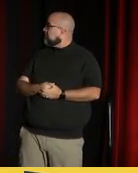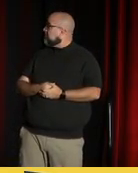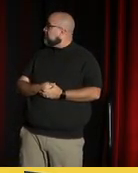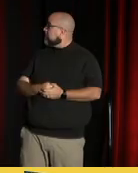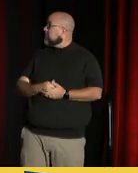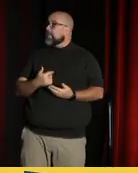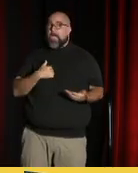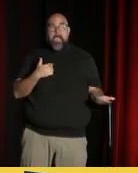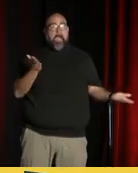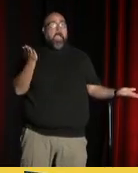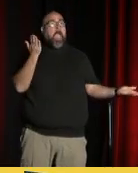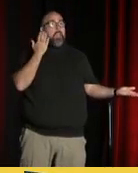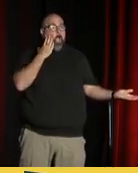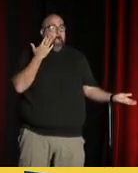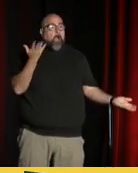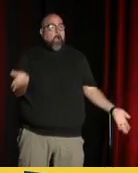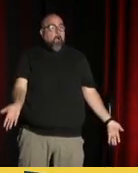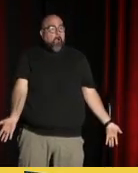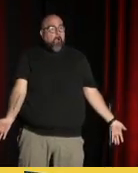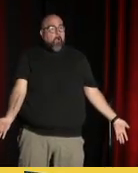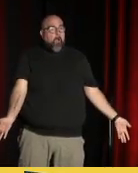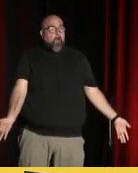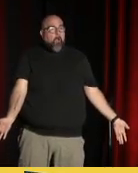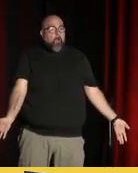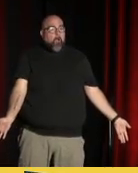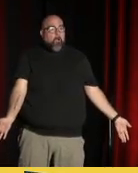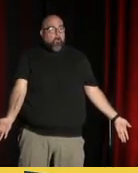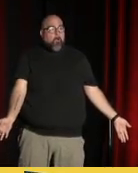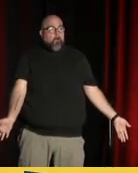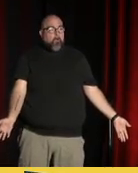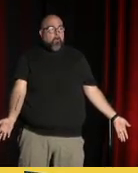I know, right?